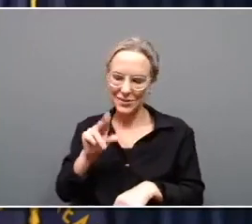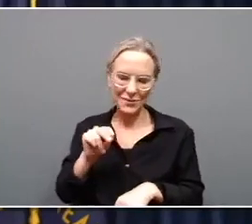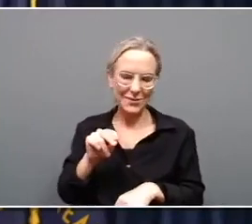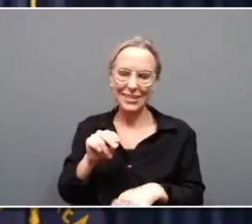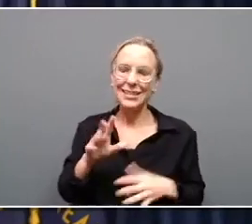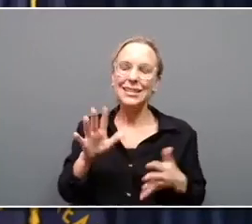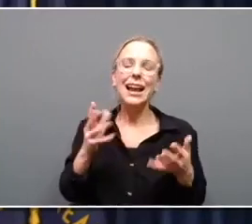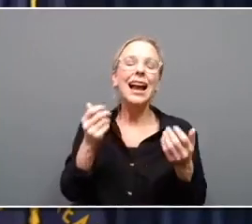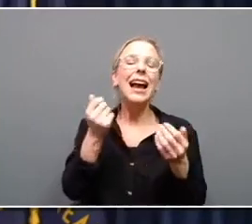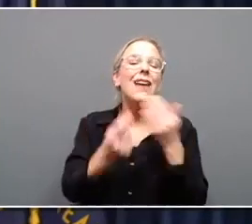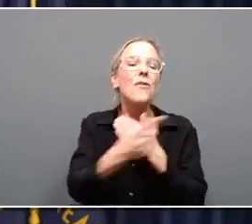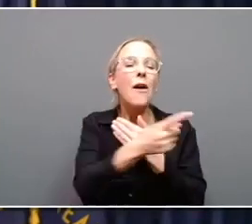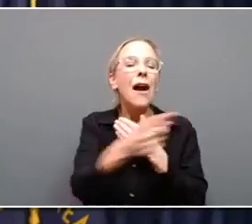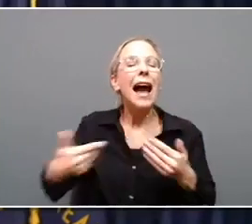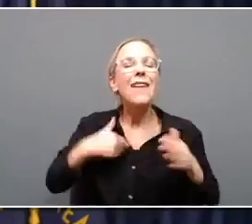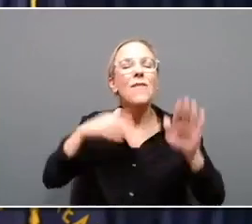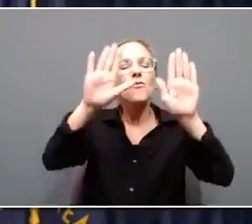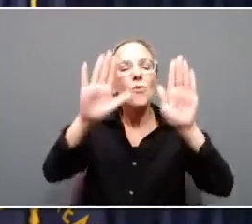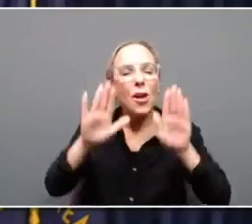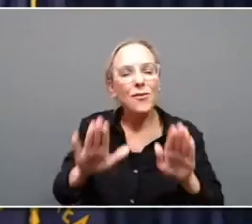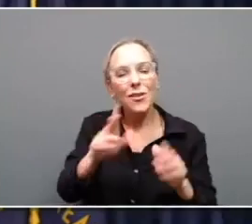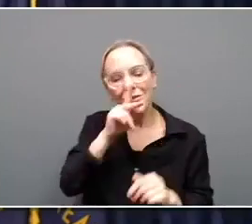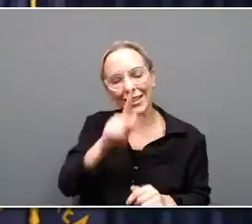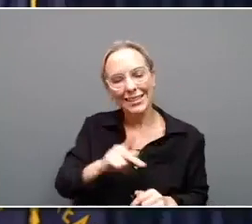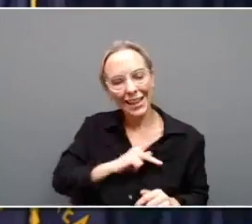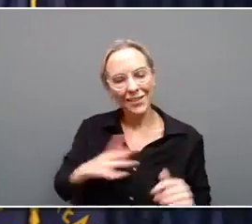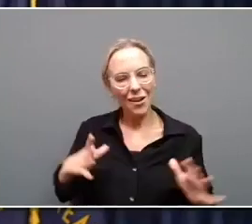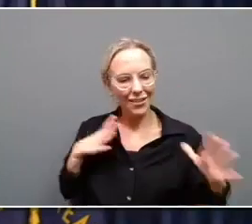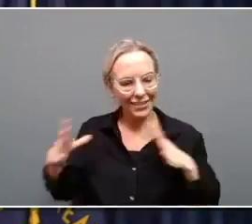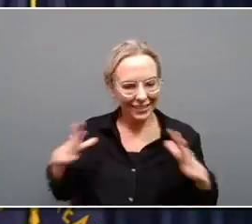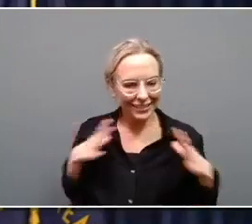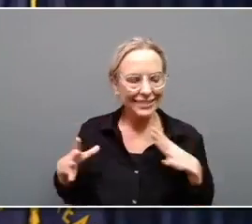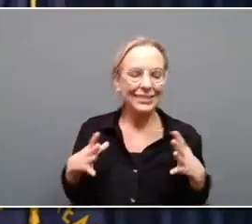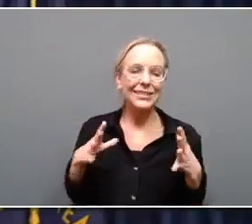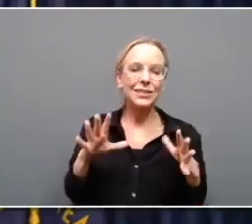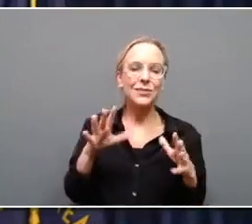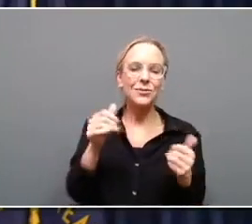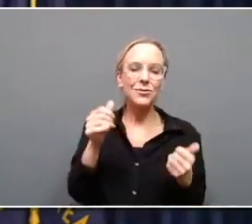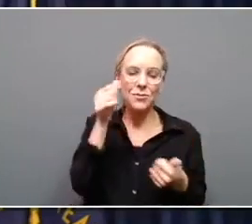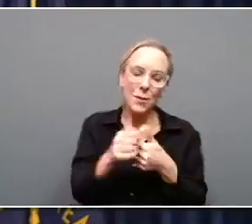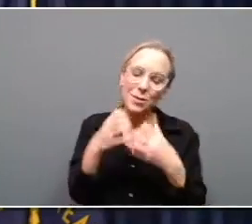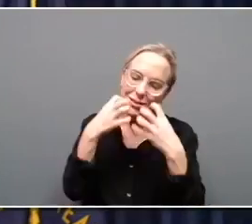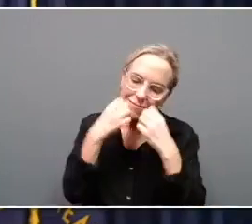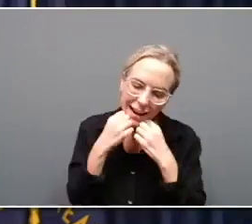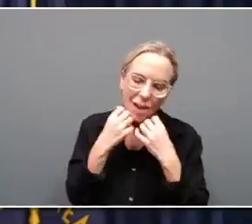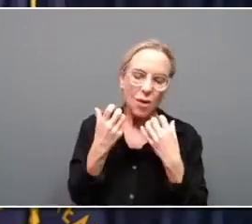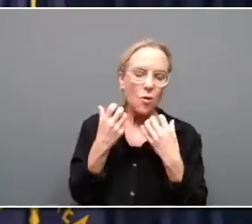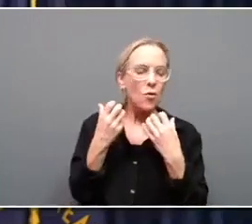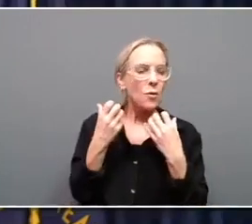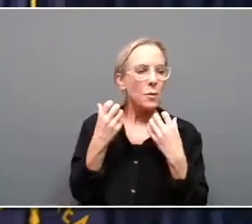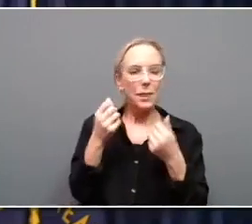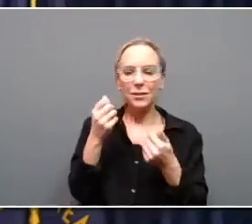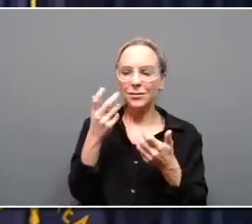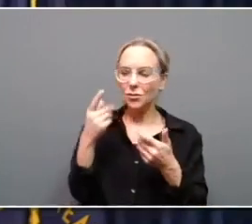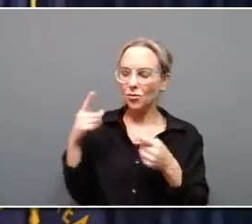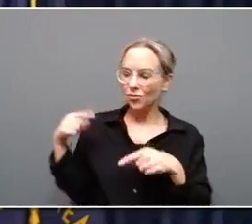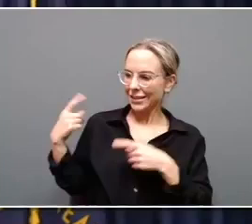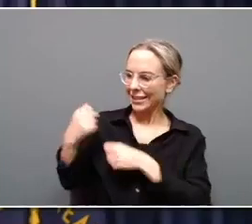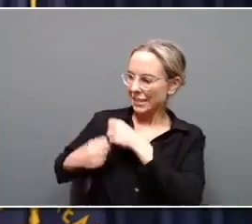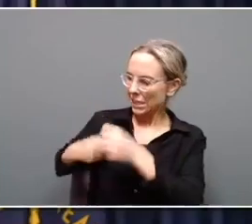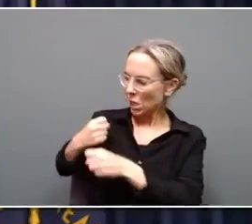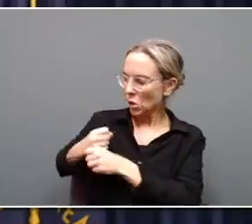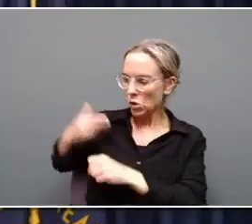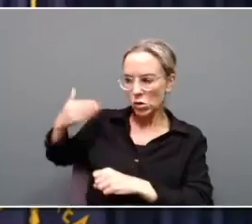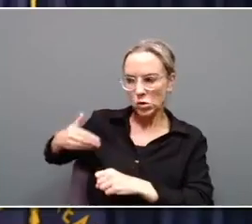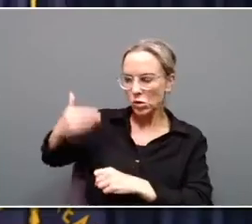a wonderful Thanksgiving holiday. Let's remember to cherish it after we've had some years where it was more